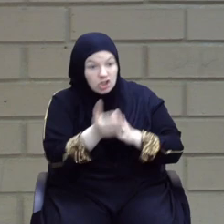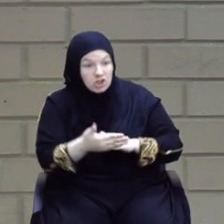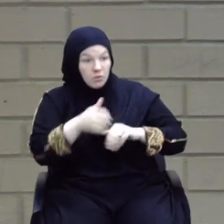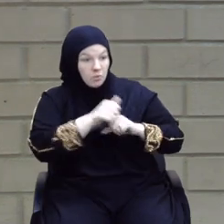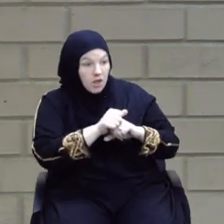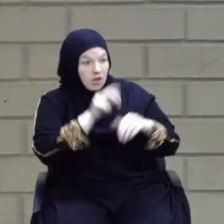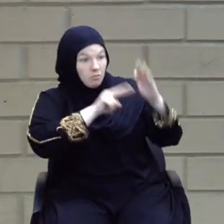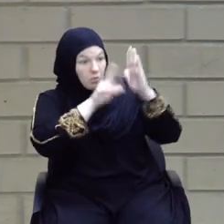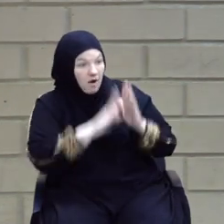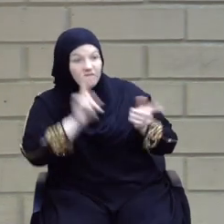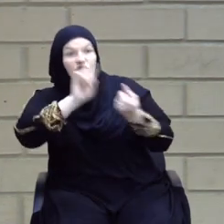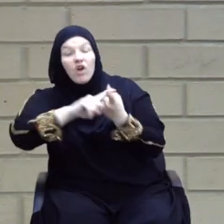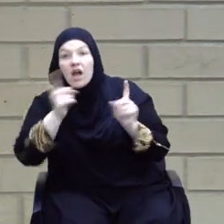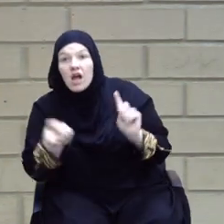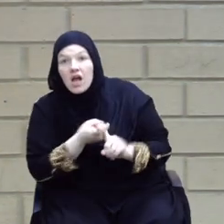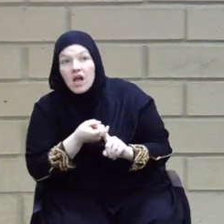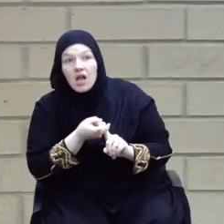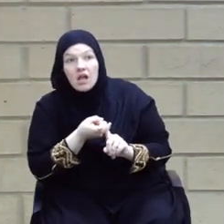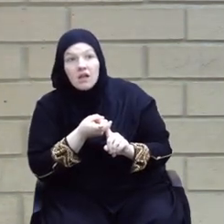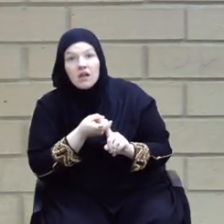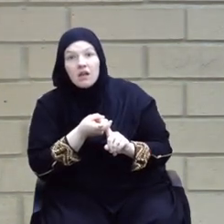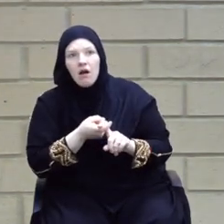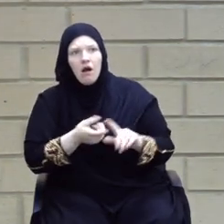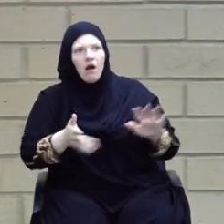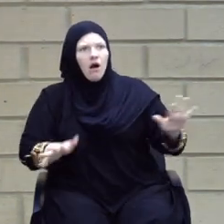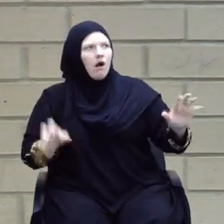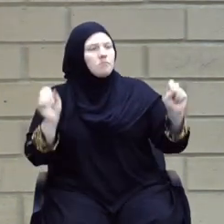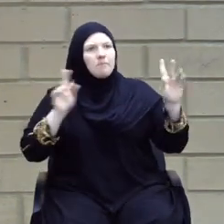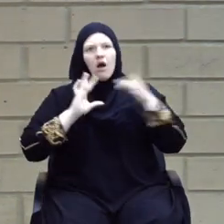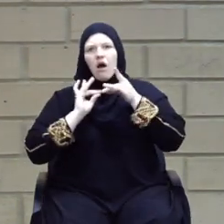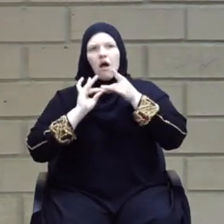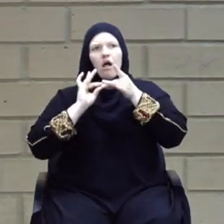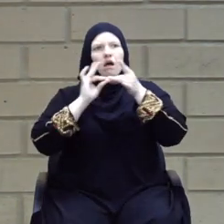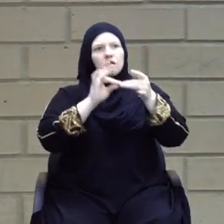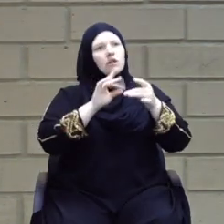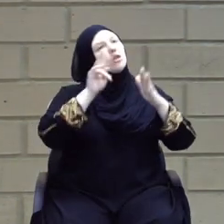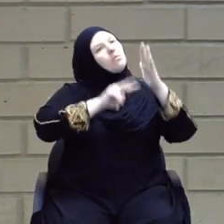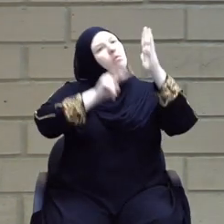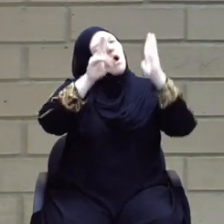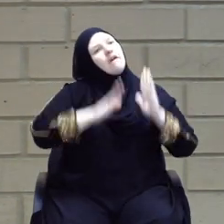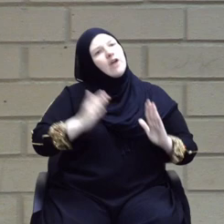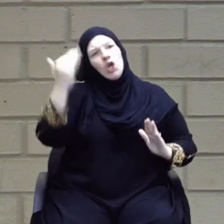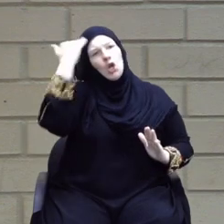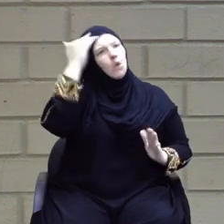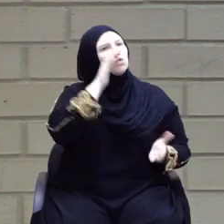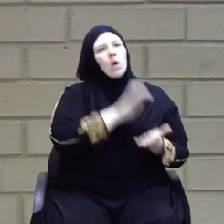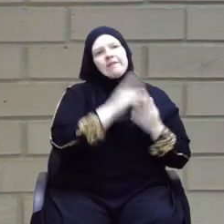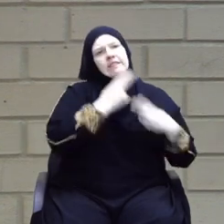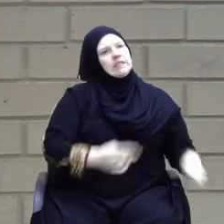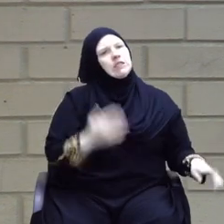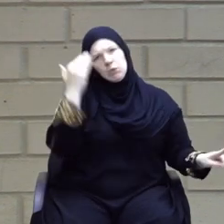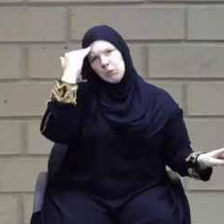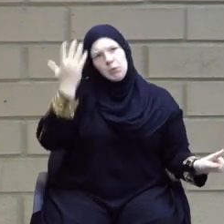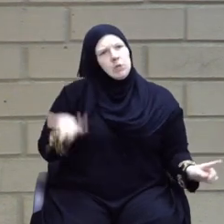Prophet sallallahu alayhi wasallam was in a very difficult position. He knows that his wife is innocent.